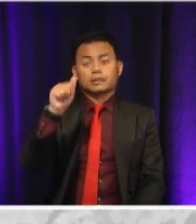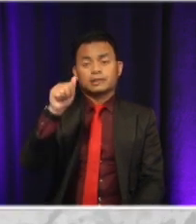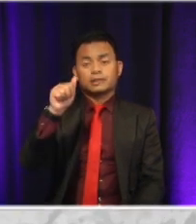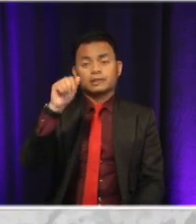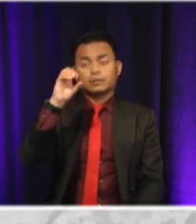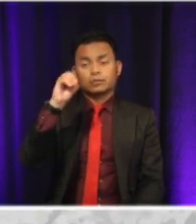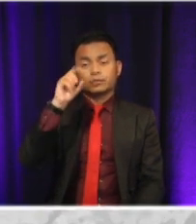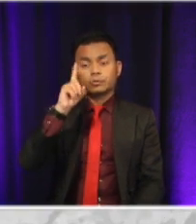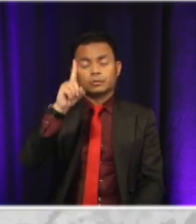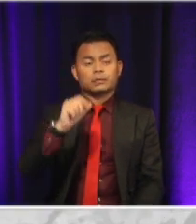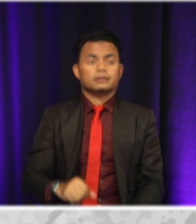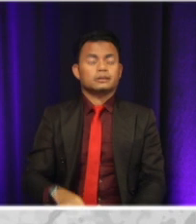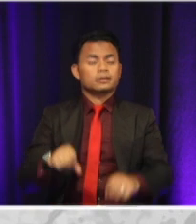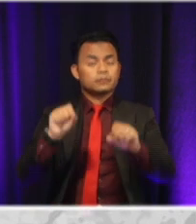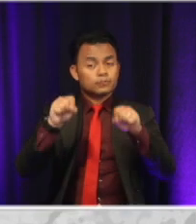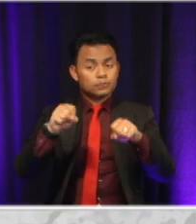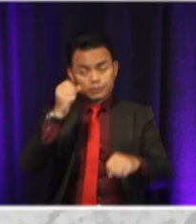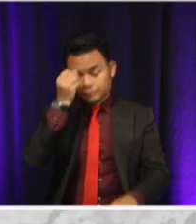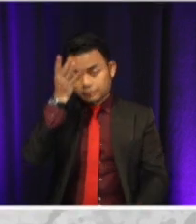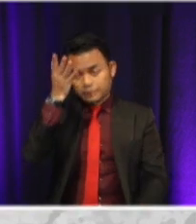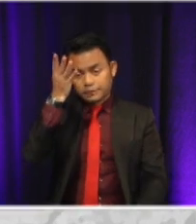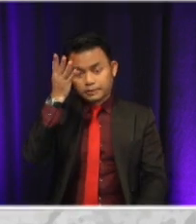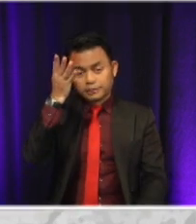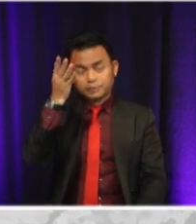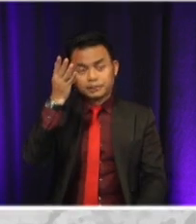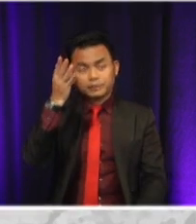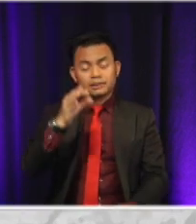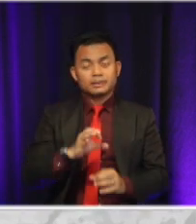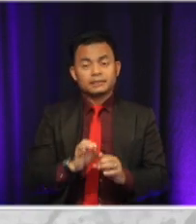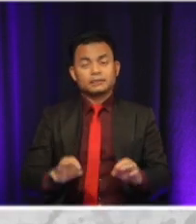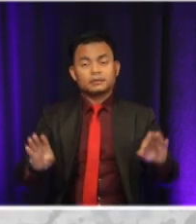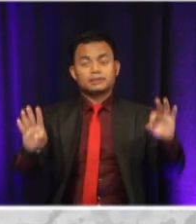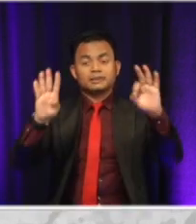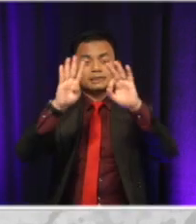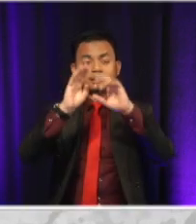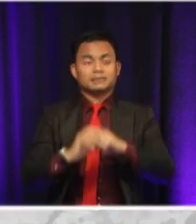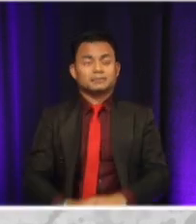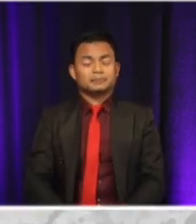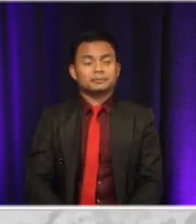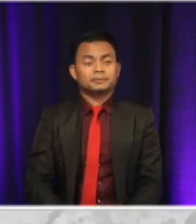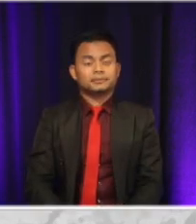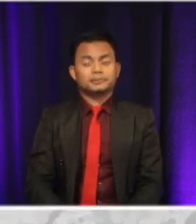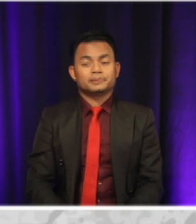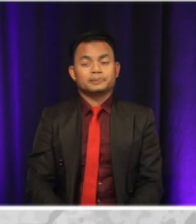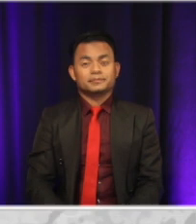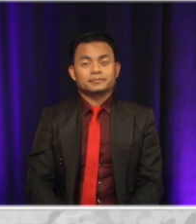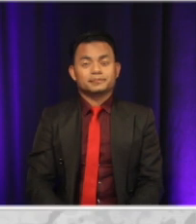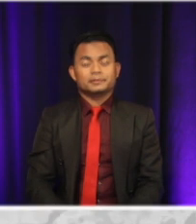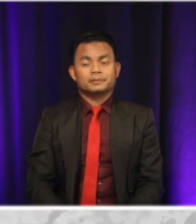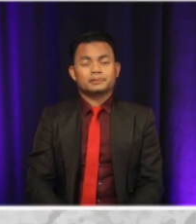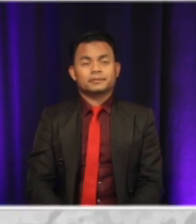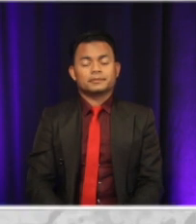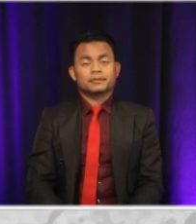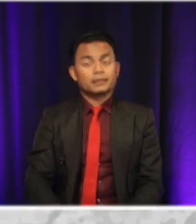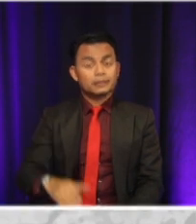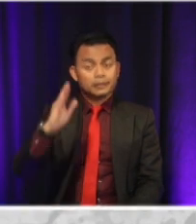They can tell the story, they can provide textual evidence. But knowing the text well